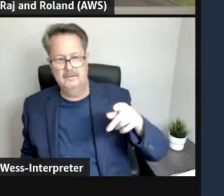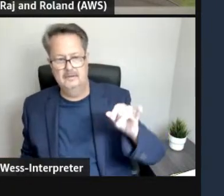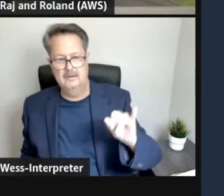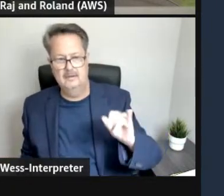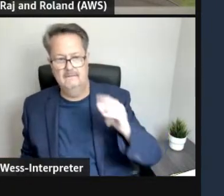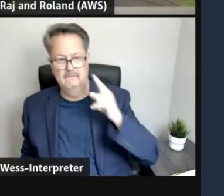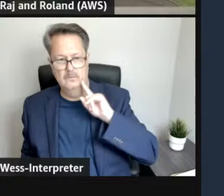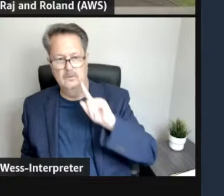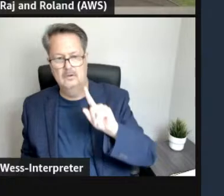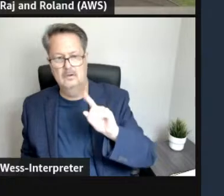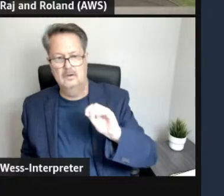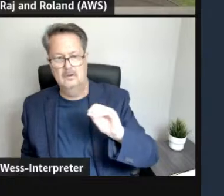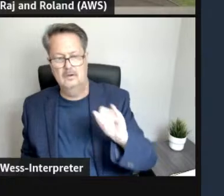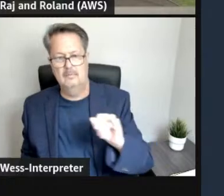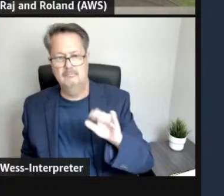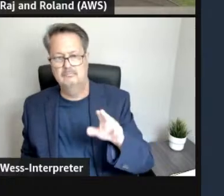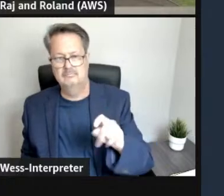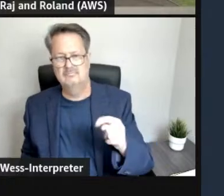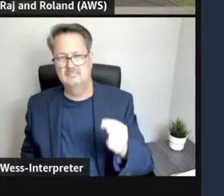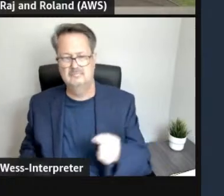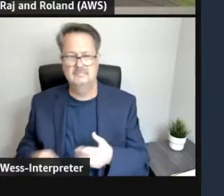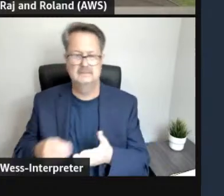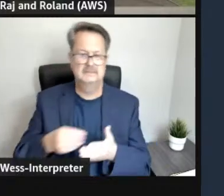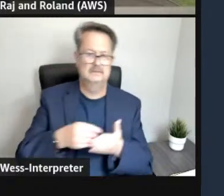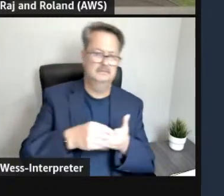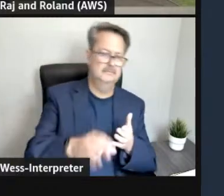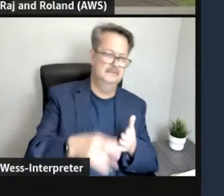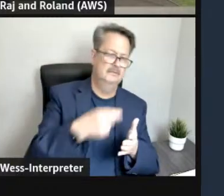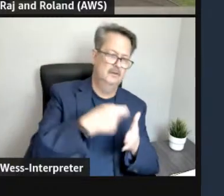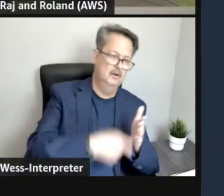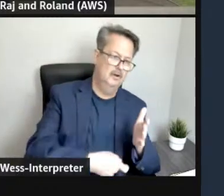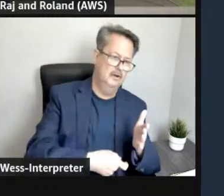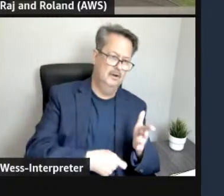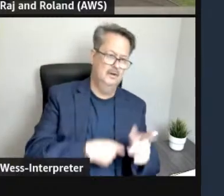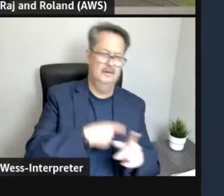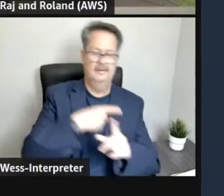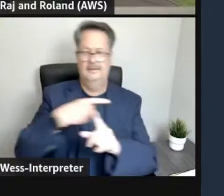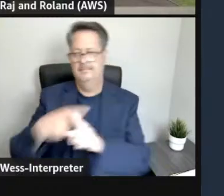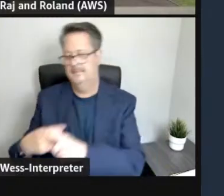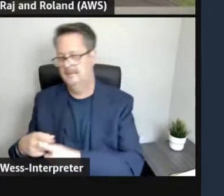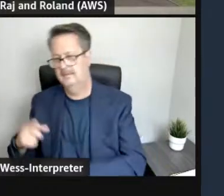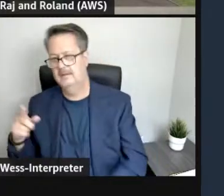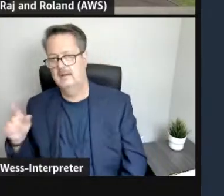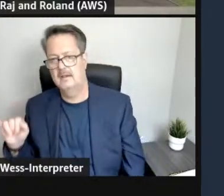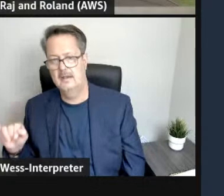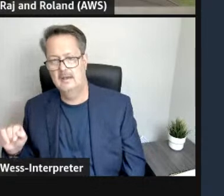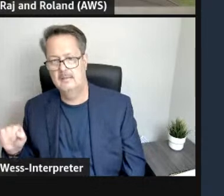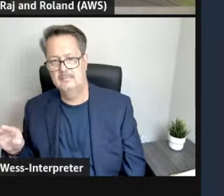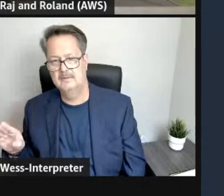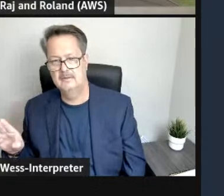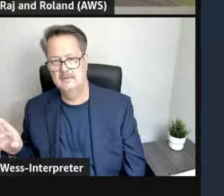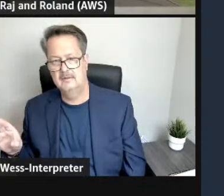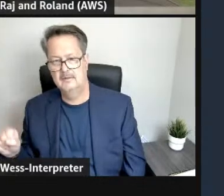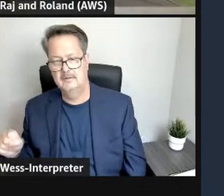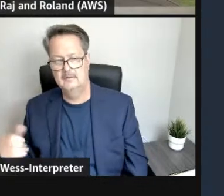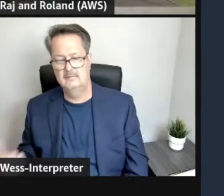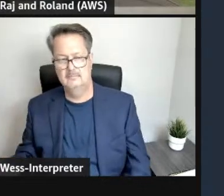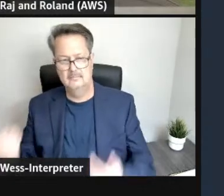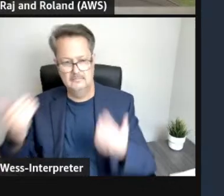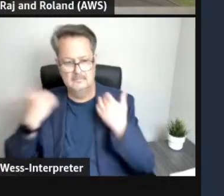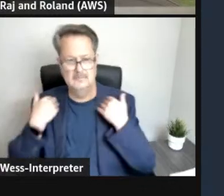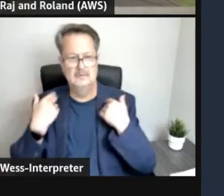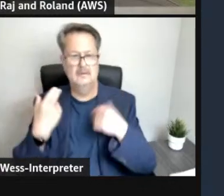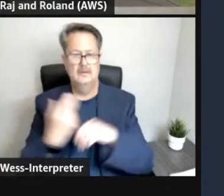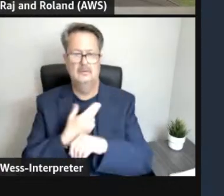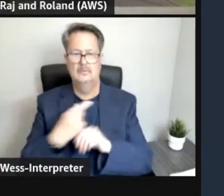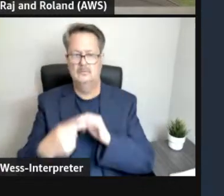Load balancers could be expensive, both for cost as well as IP address consumption. You can use a resource quota such as the one shown in the